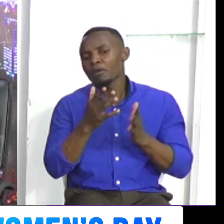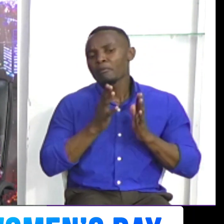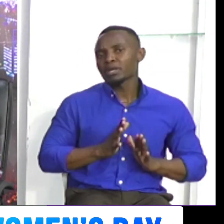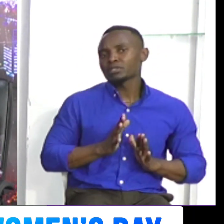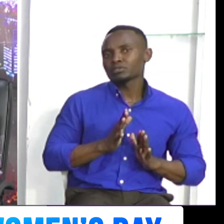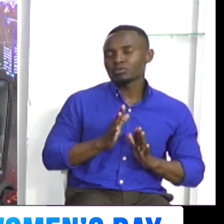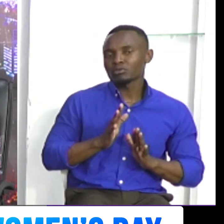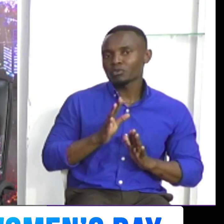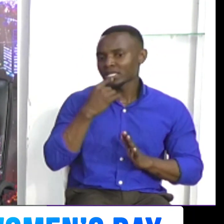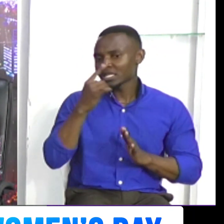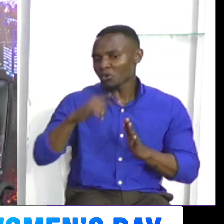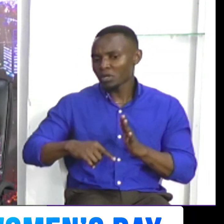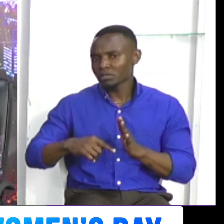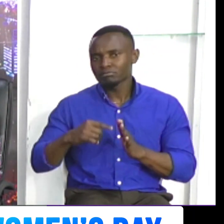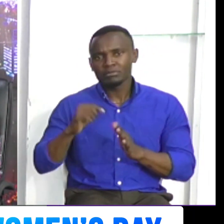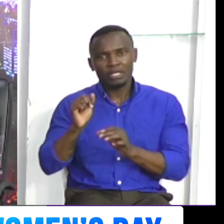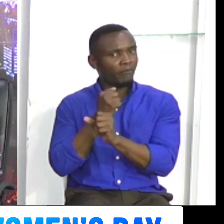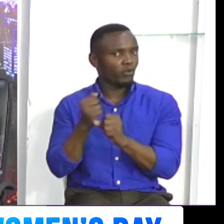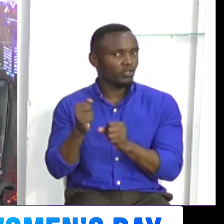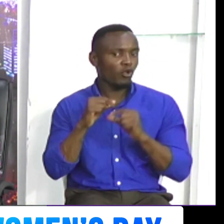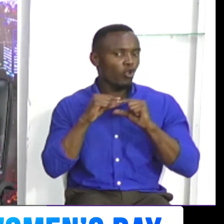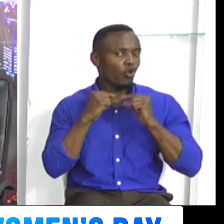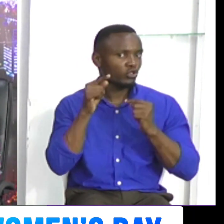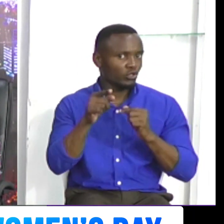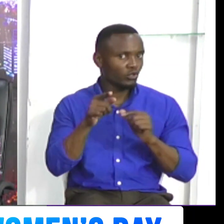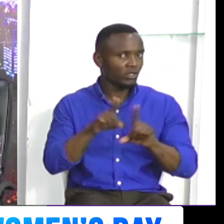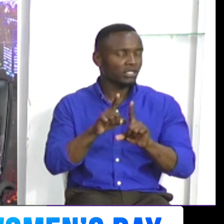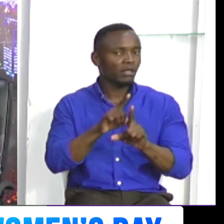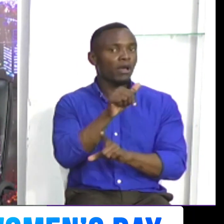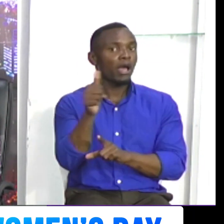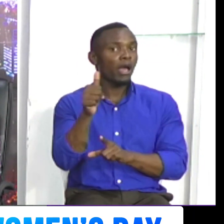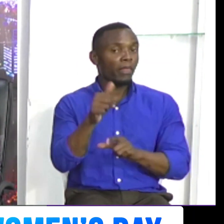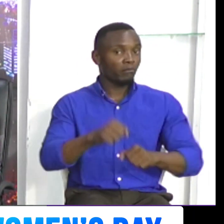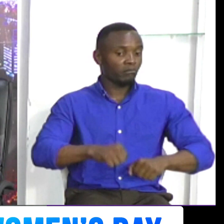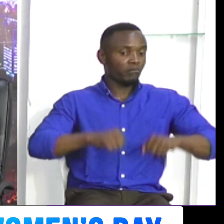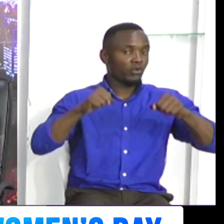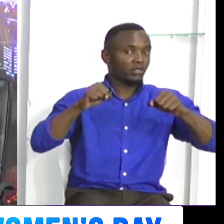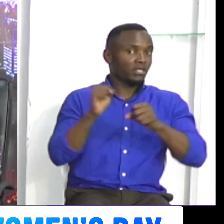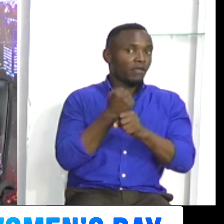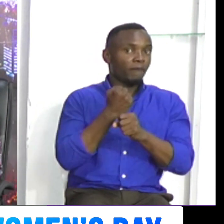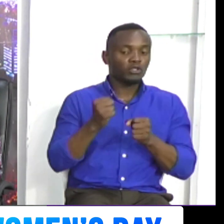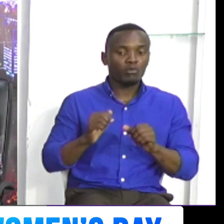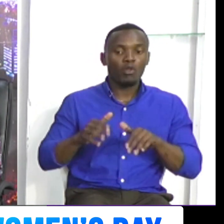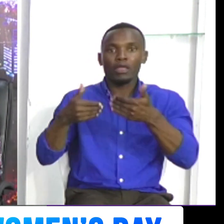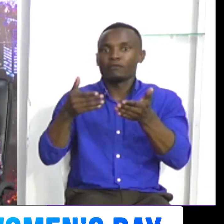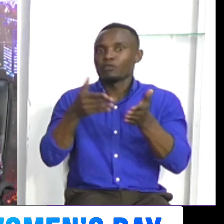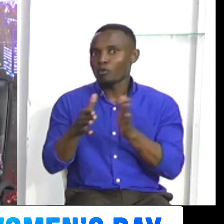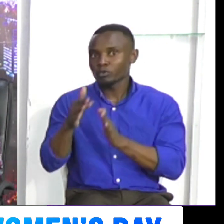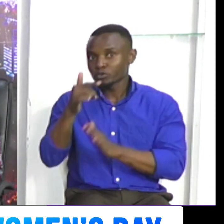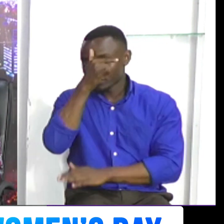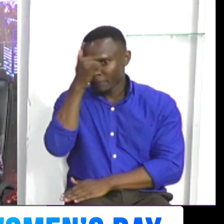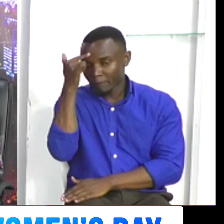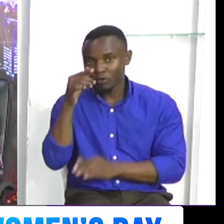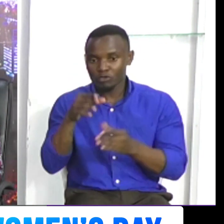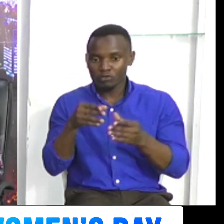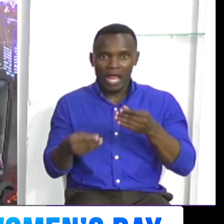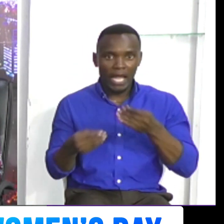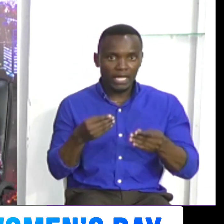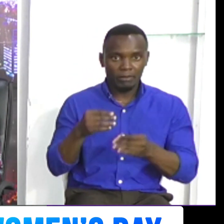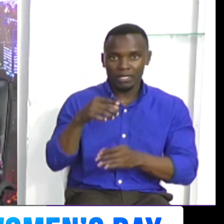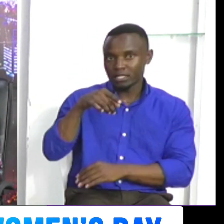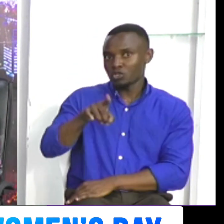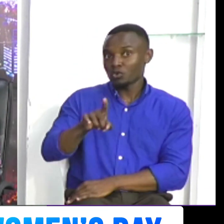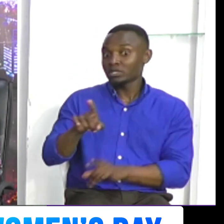this. Yeah, true. There are those employers who are unable to take you up because of your disability. There are schools